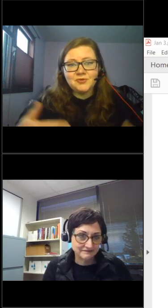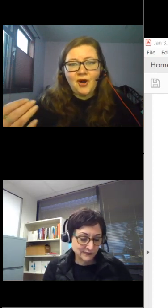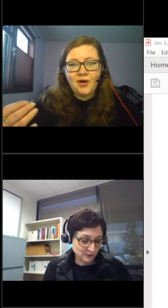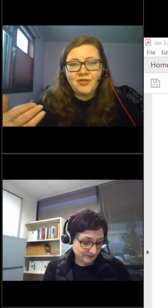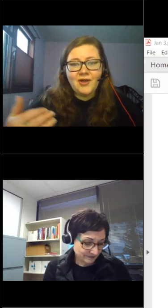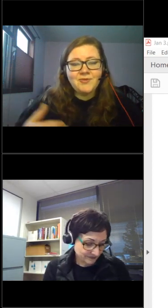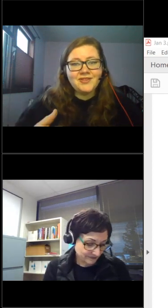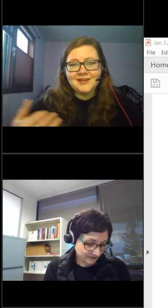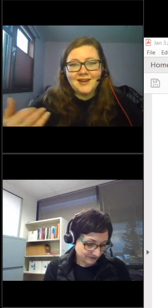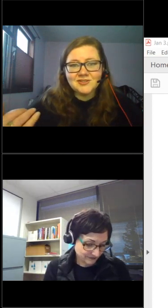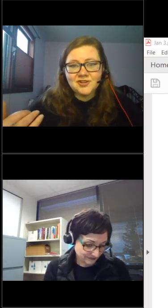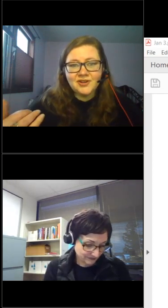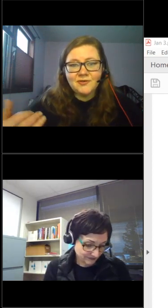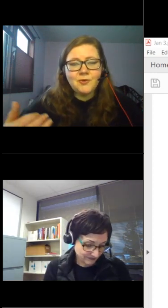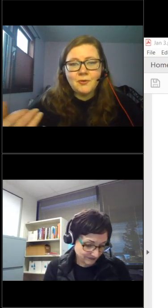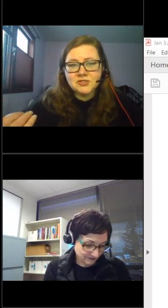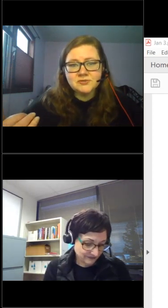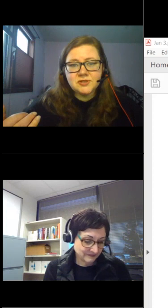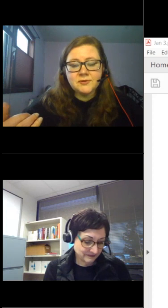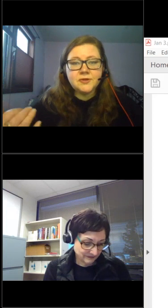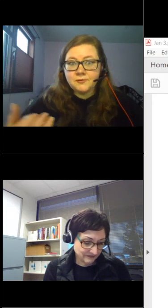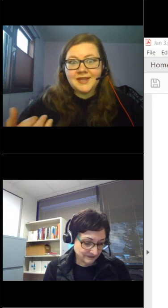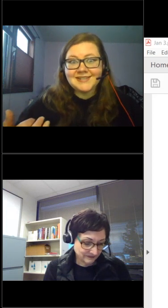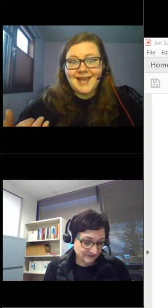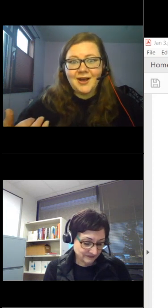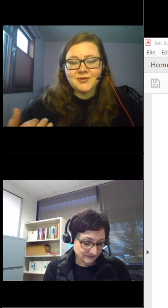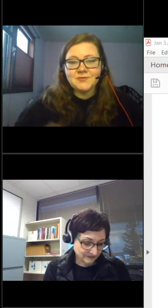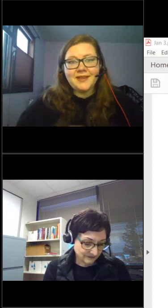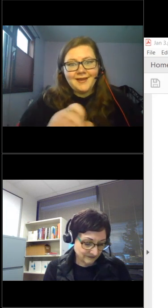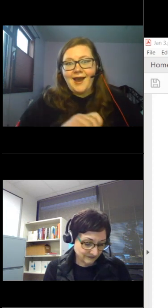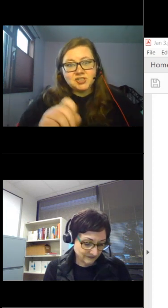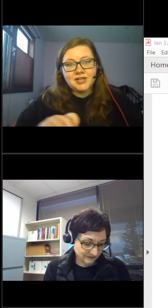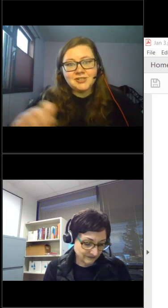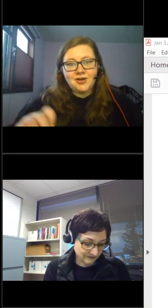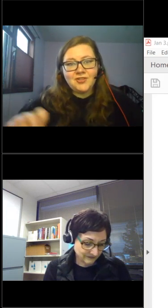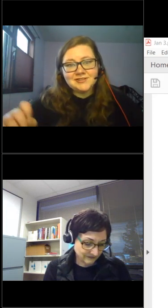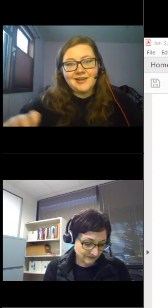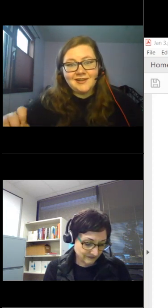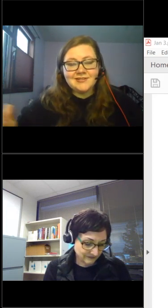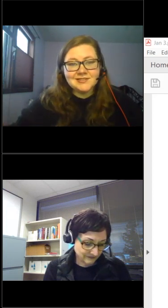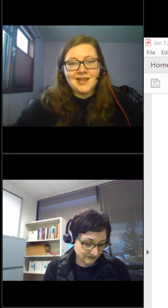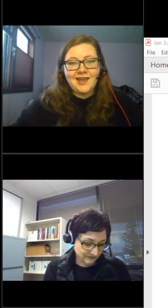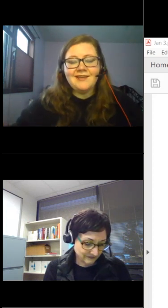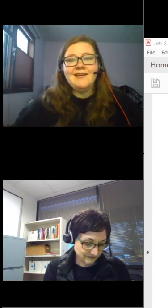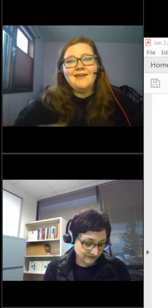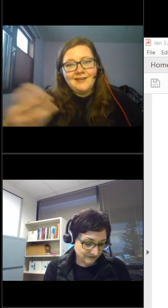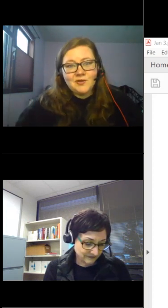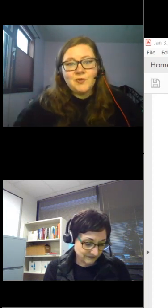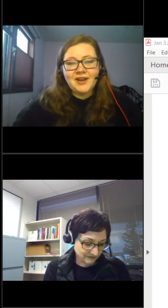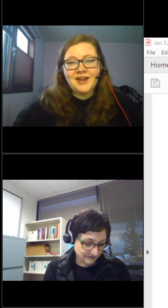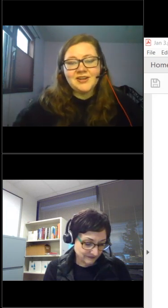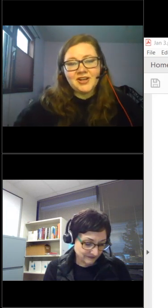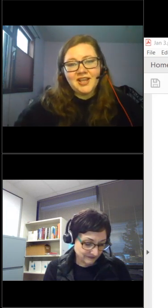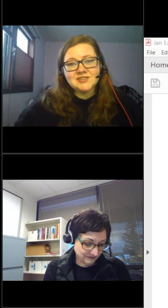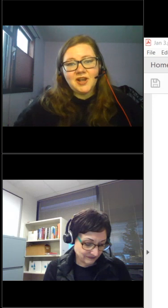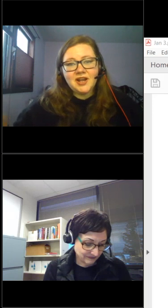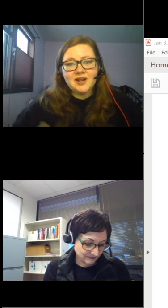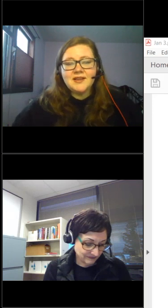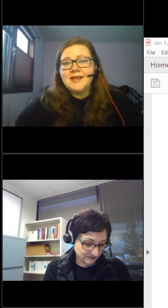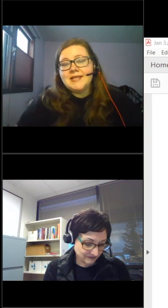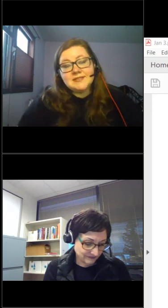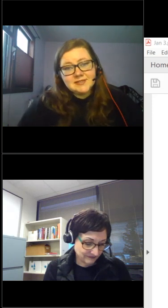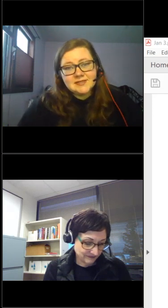and you called them and they didn't answer, what would you do? You'd write it down. You'd be like, I tried to call this client on this day. You'd put it in your case